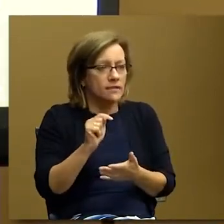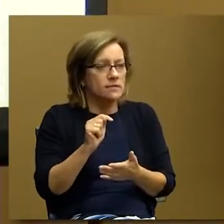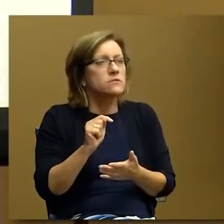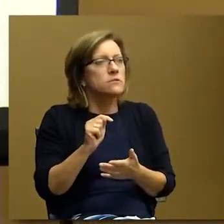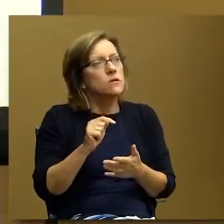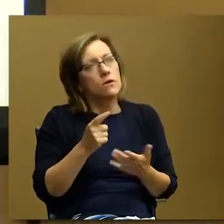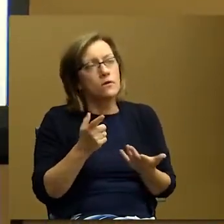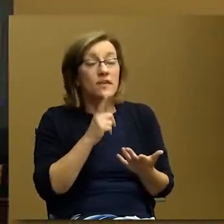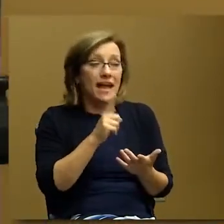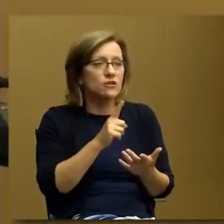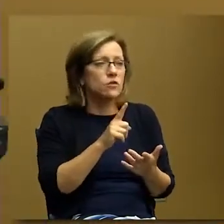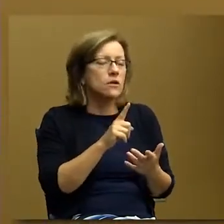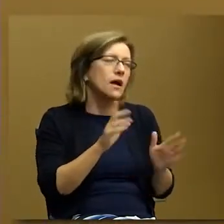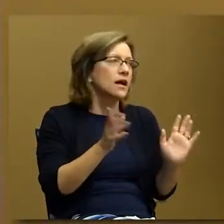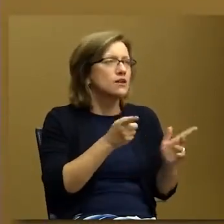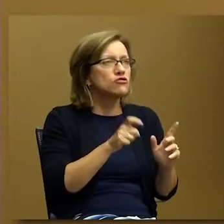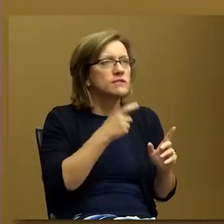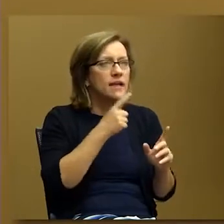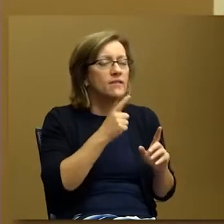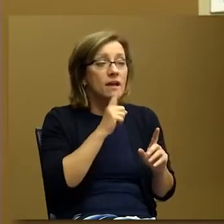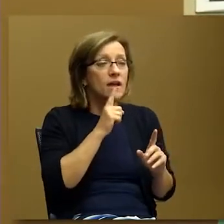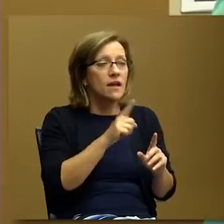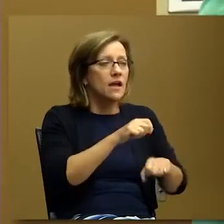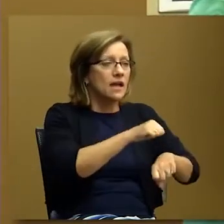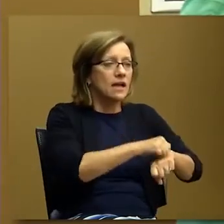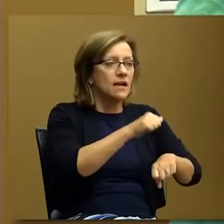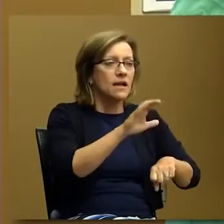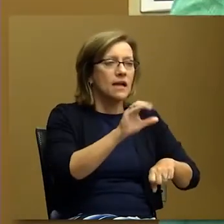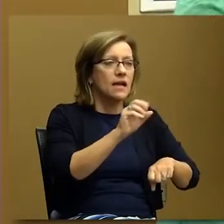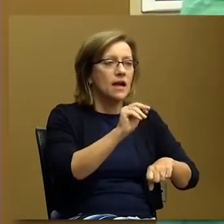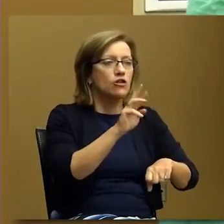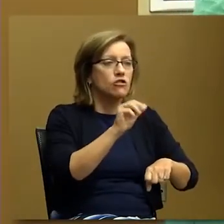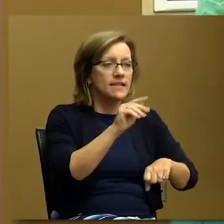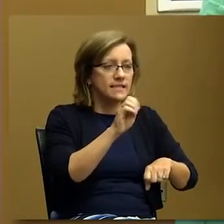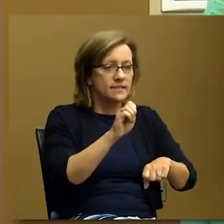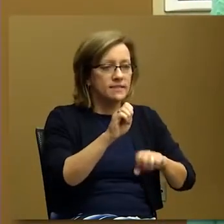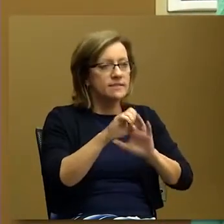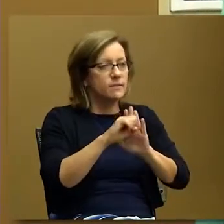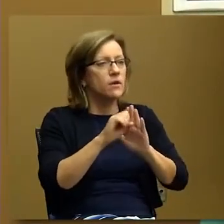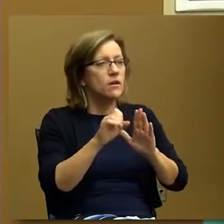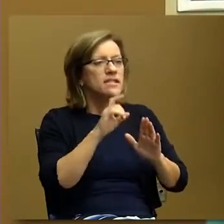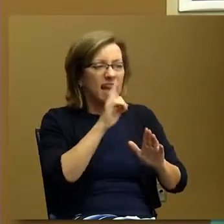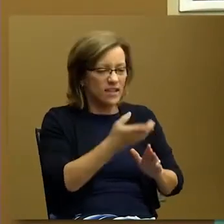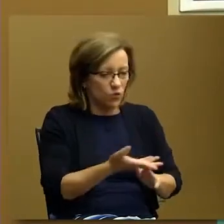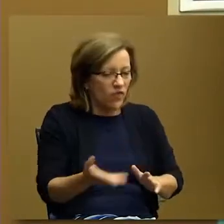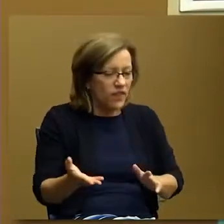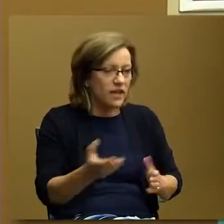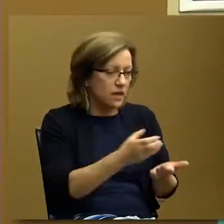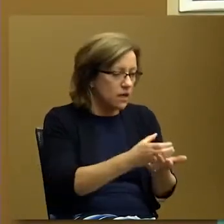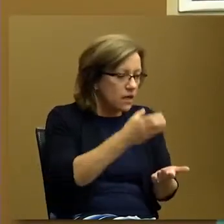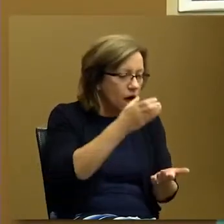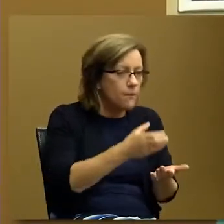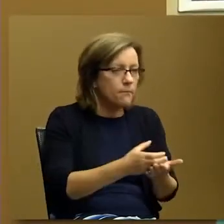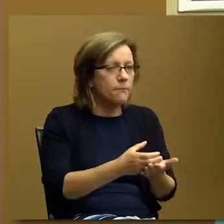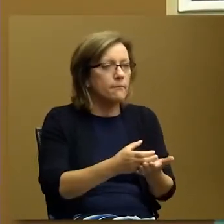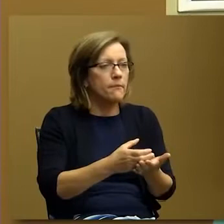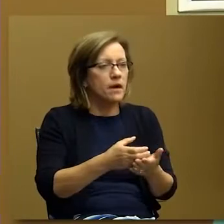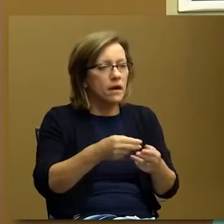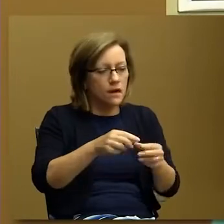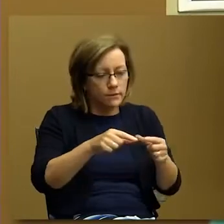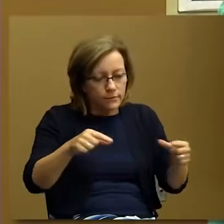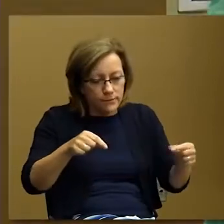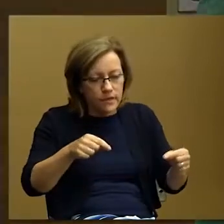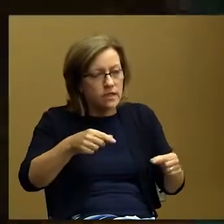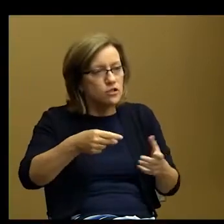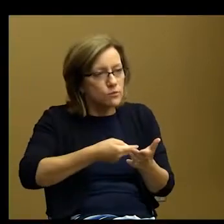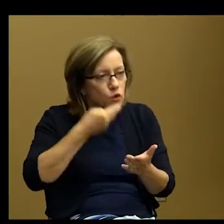the actual object, I should say, with concrete symbols. So a cup or a spoon representing that you're